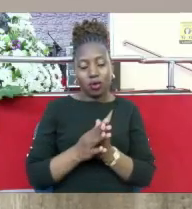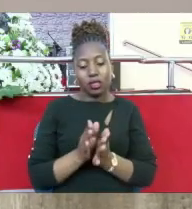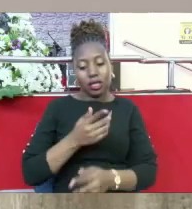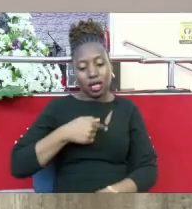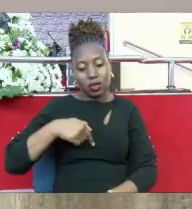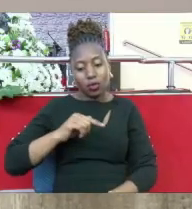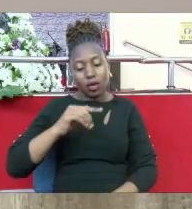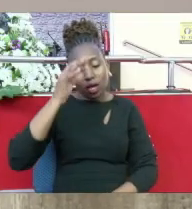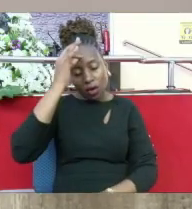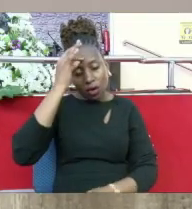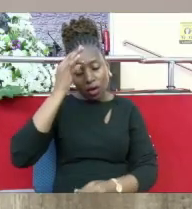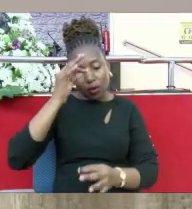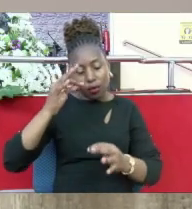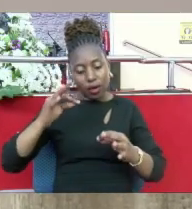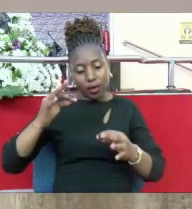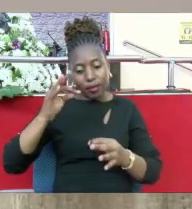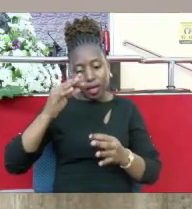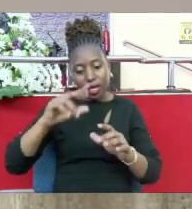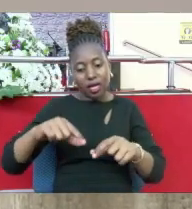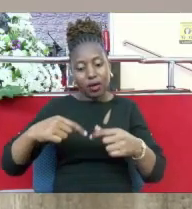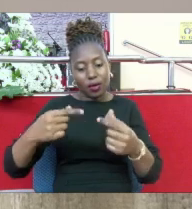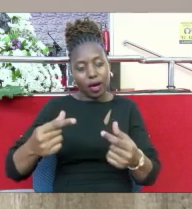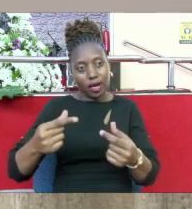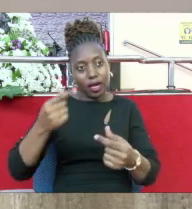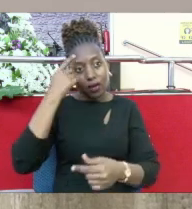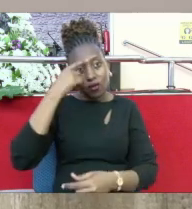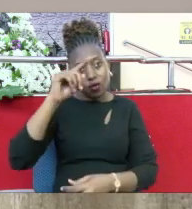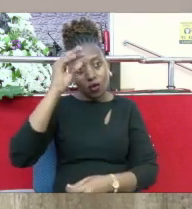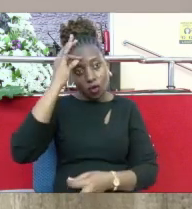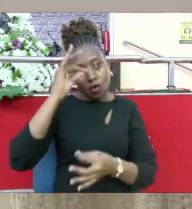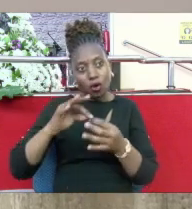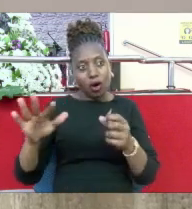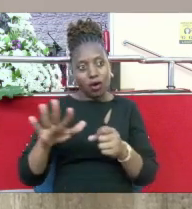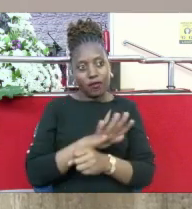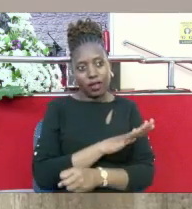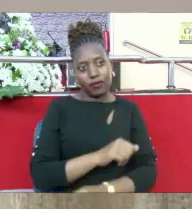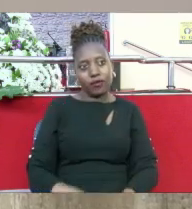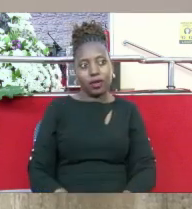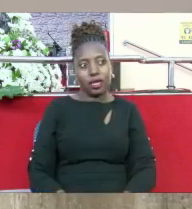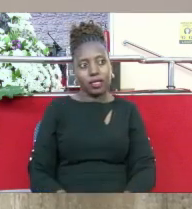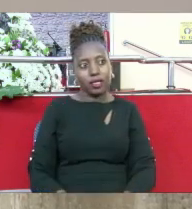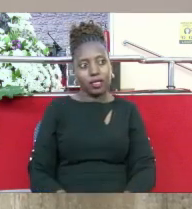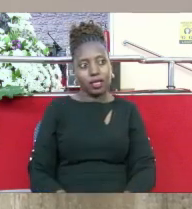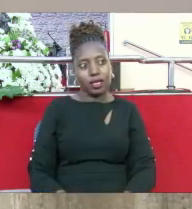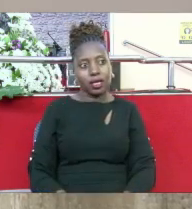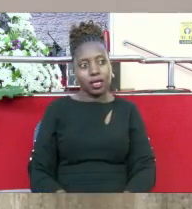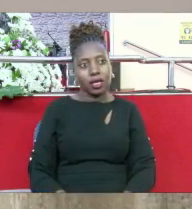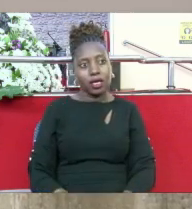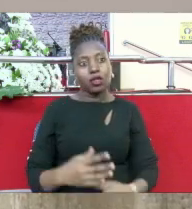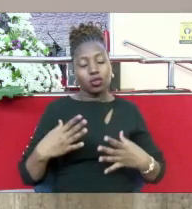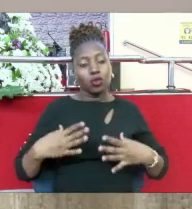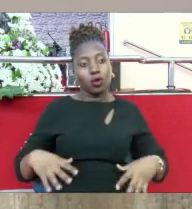faithfulness. So human beings are stewards, not by